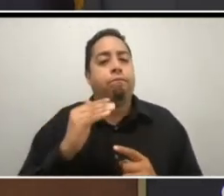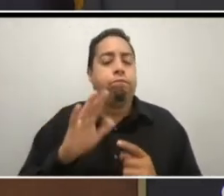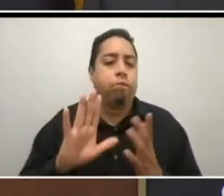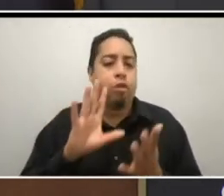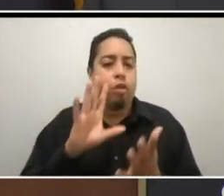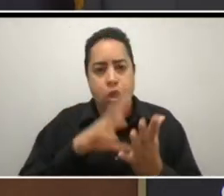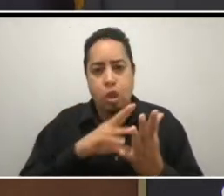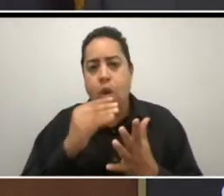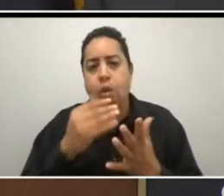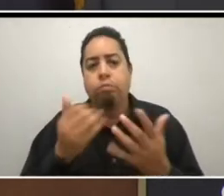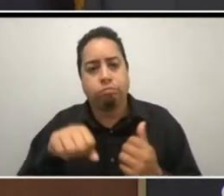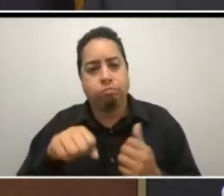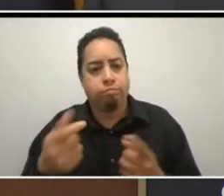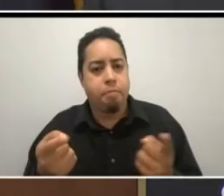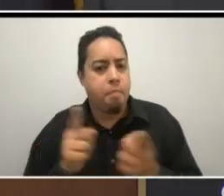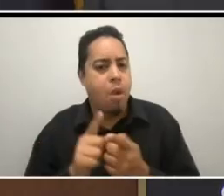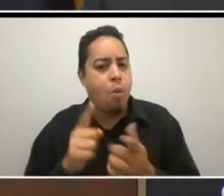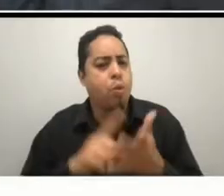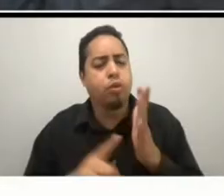think?